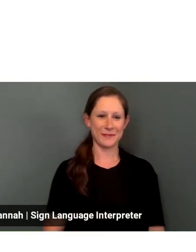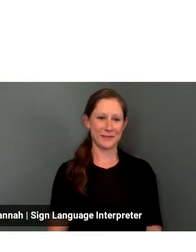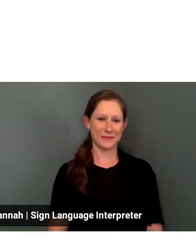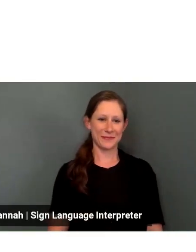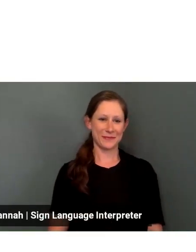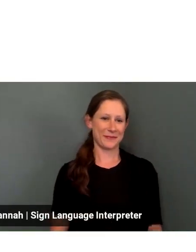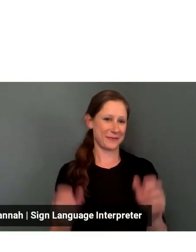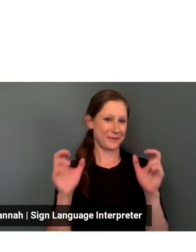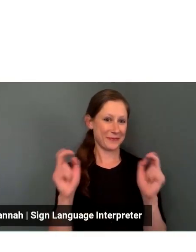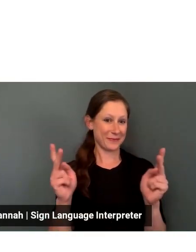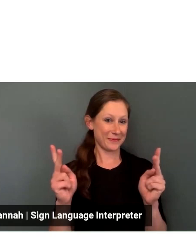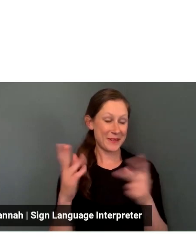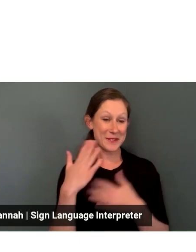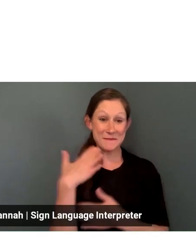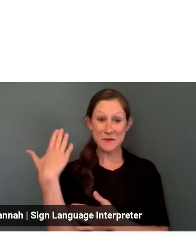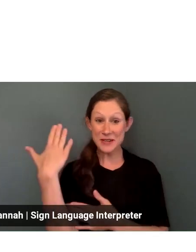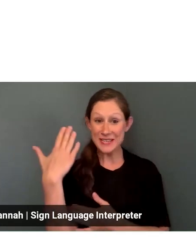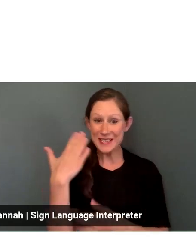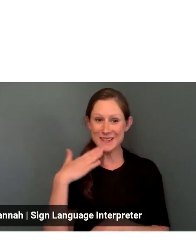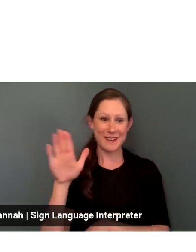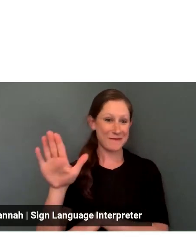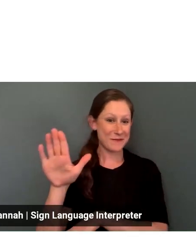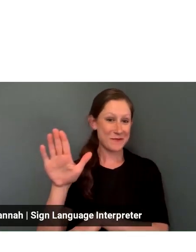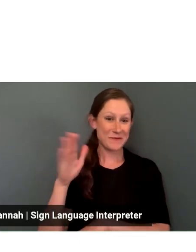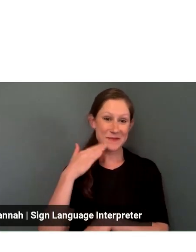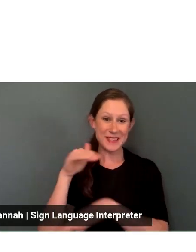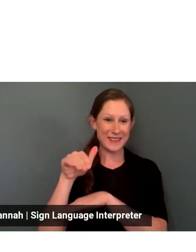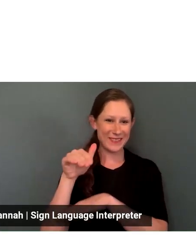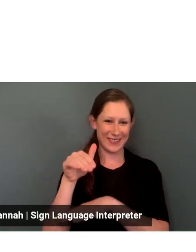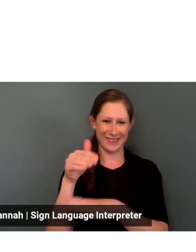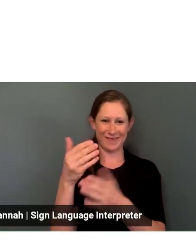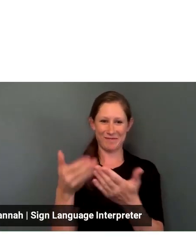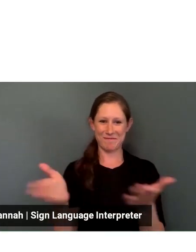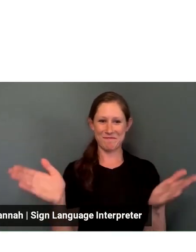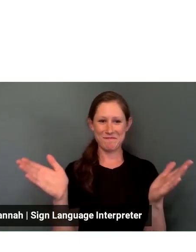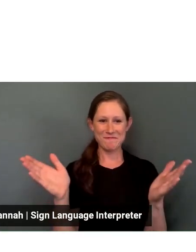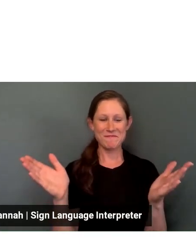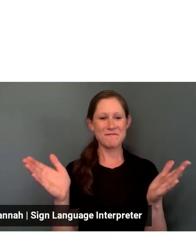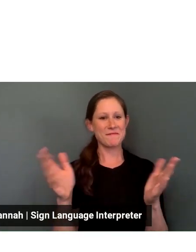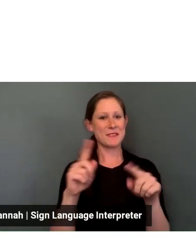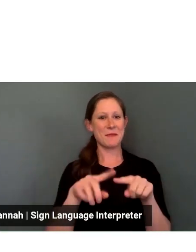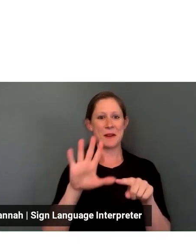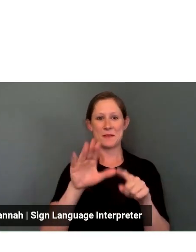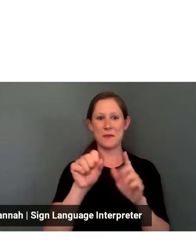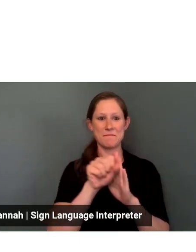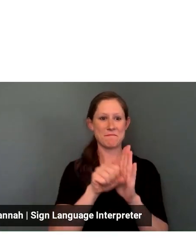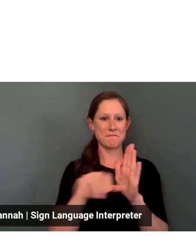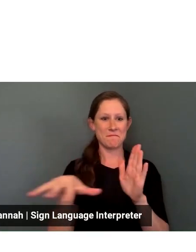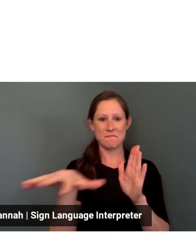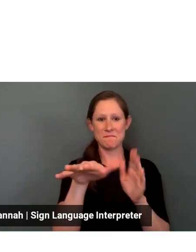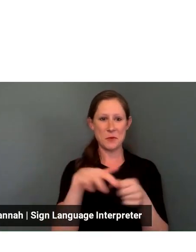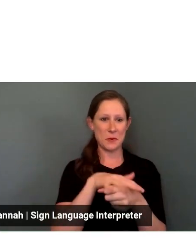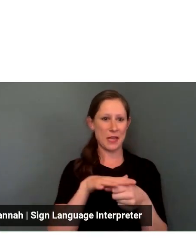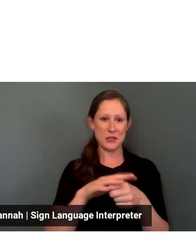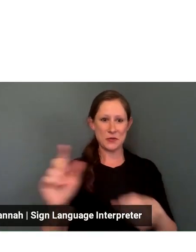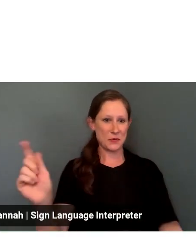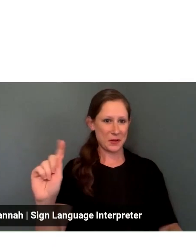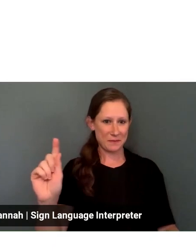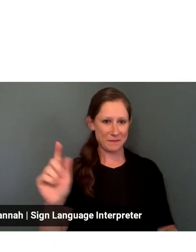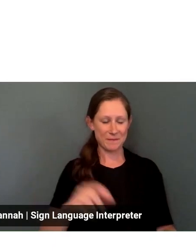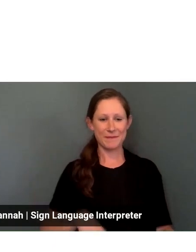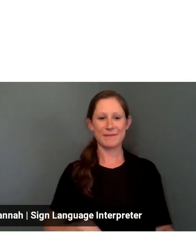Okay, good morning, good afternoon, or good evening to everyone, depending on where you are. Thanks for joining us